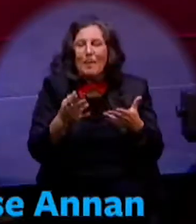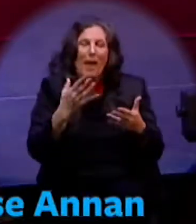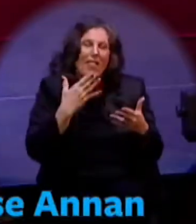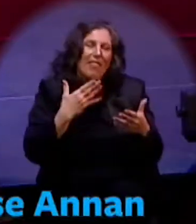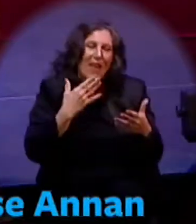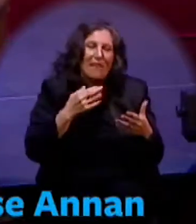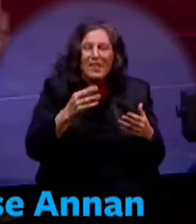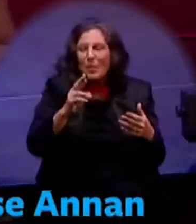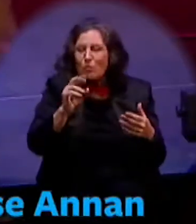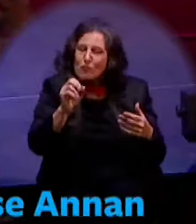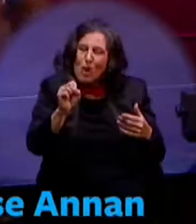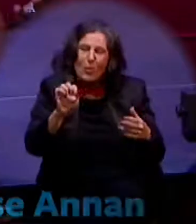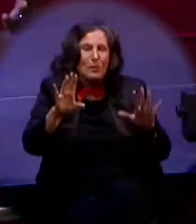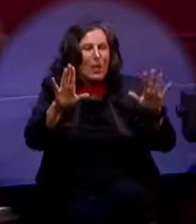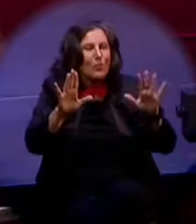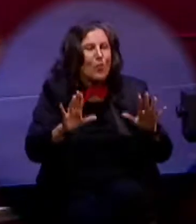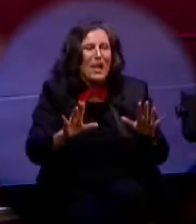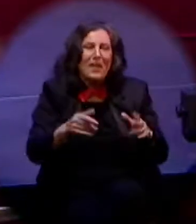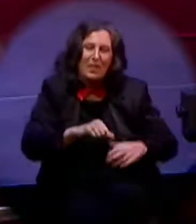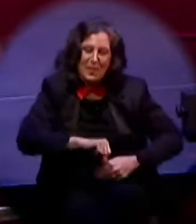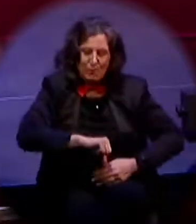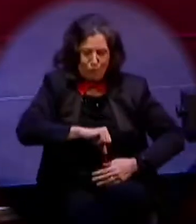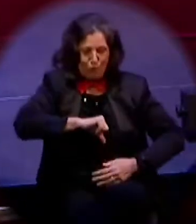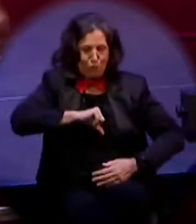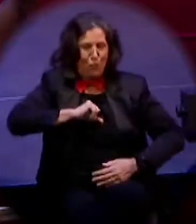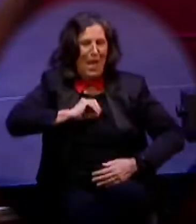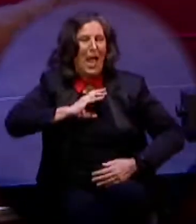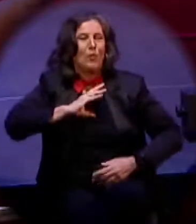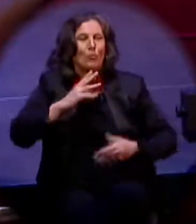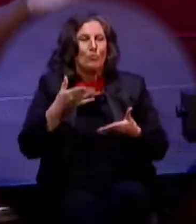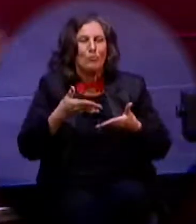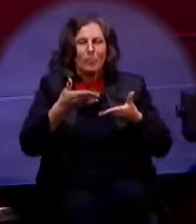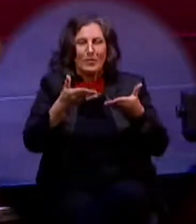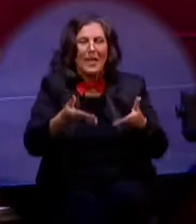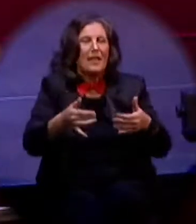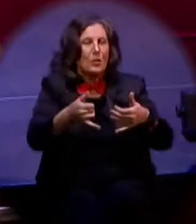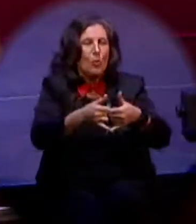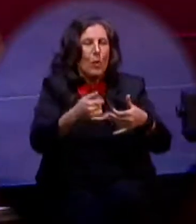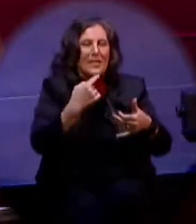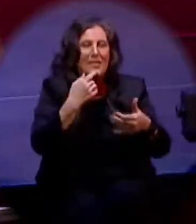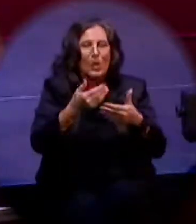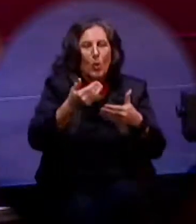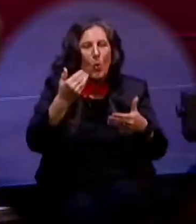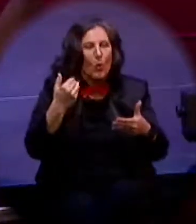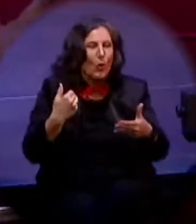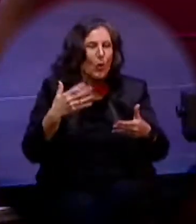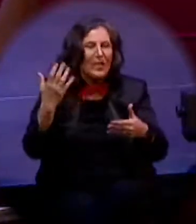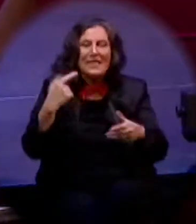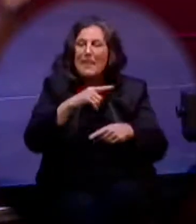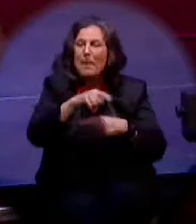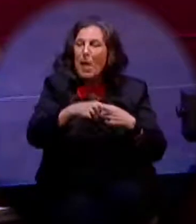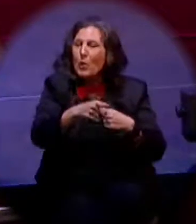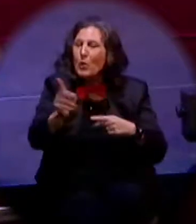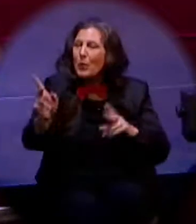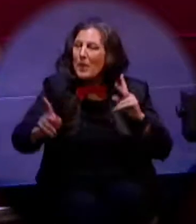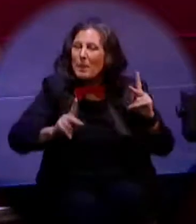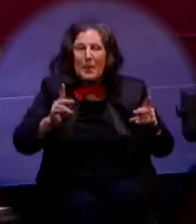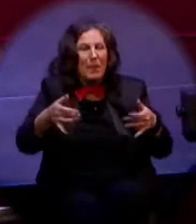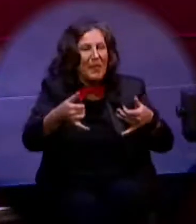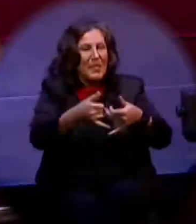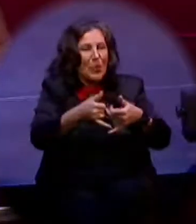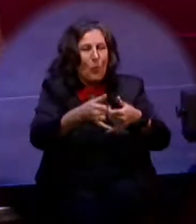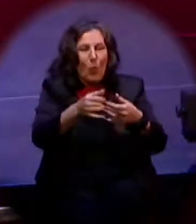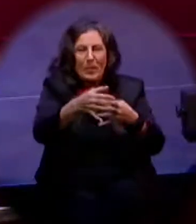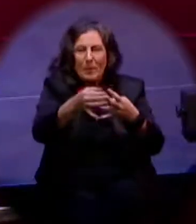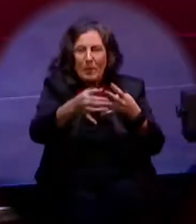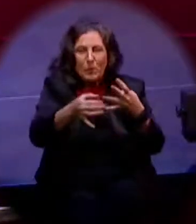My lovely Rose, and I are extraordinarily proud to present this award because, as was mentioned earlier, it is all about you, the people, this award, People's